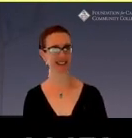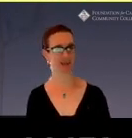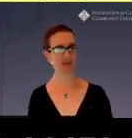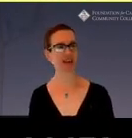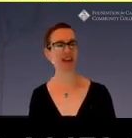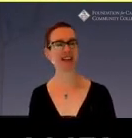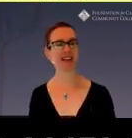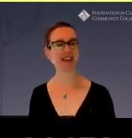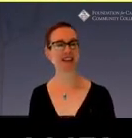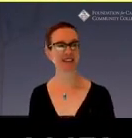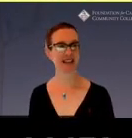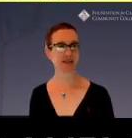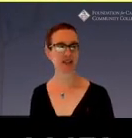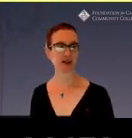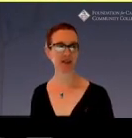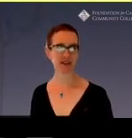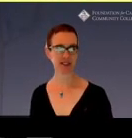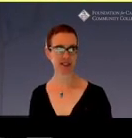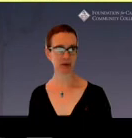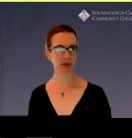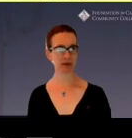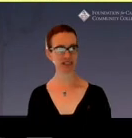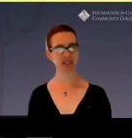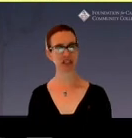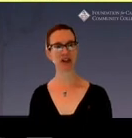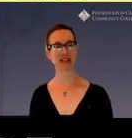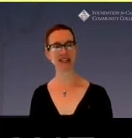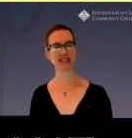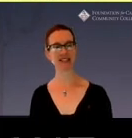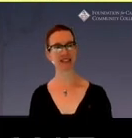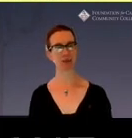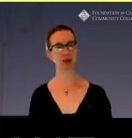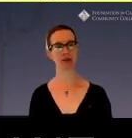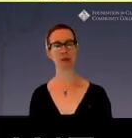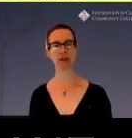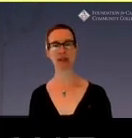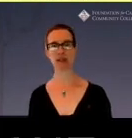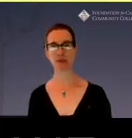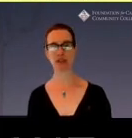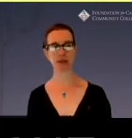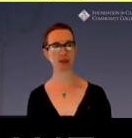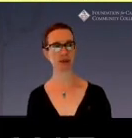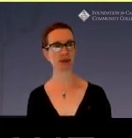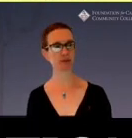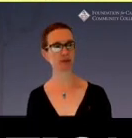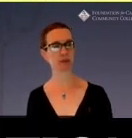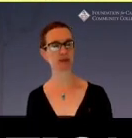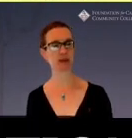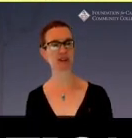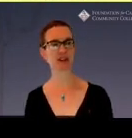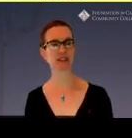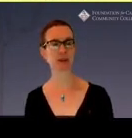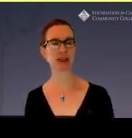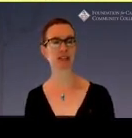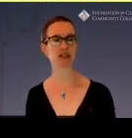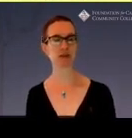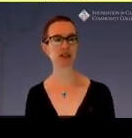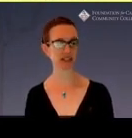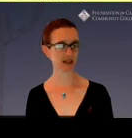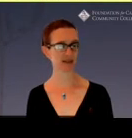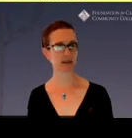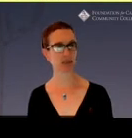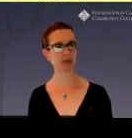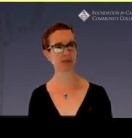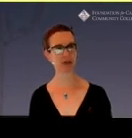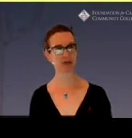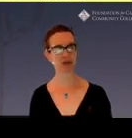as the slide says here. And on the next slide, we do have the phase 2 implementation grant key dates. These will all be happening in 2023. So we expect the grant